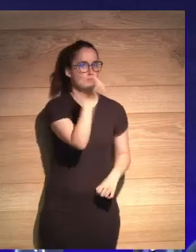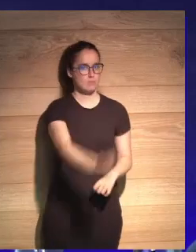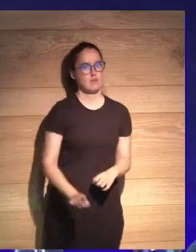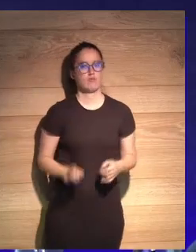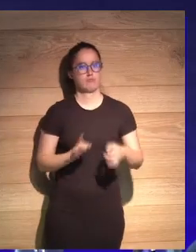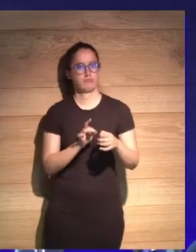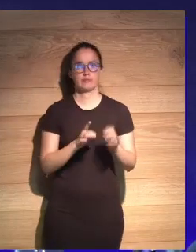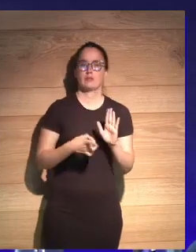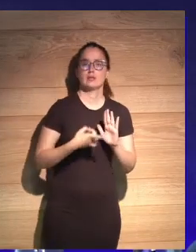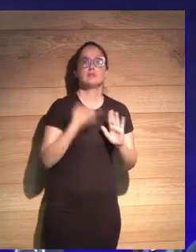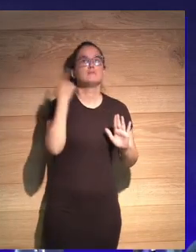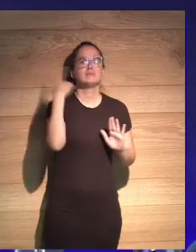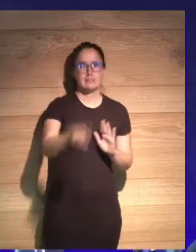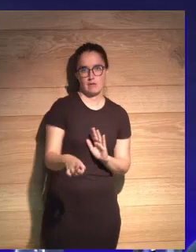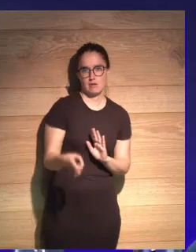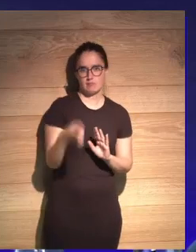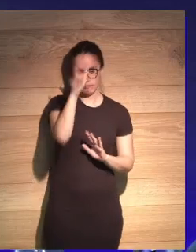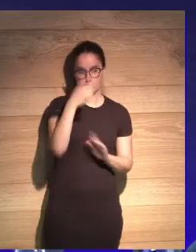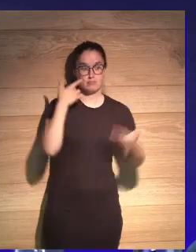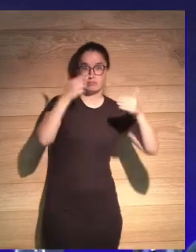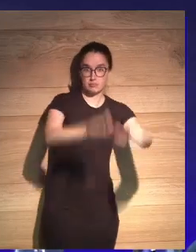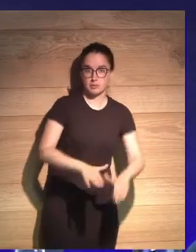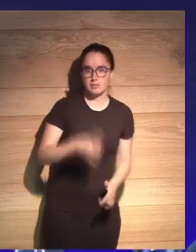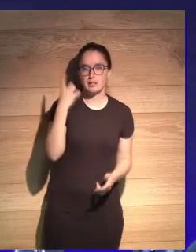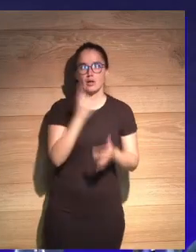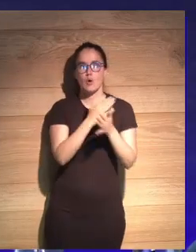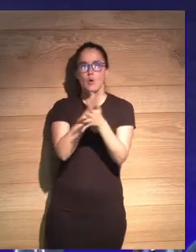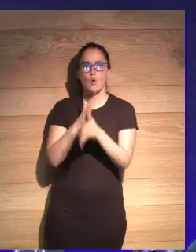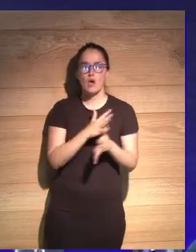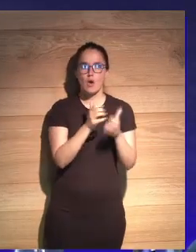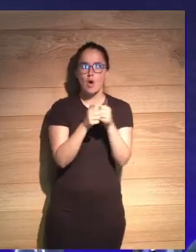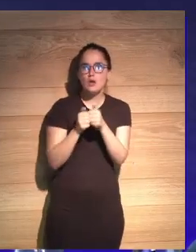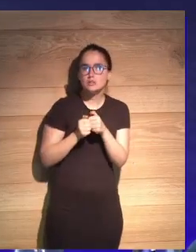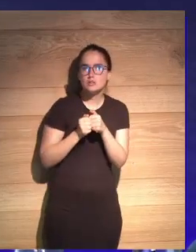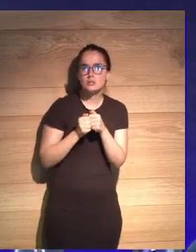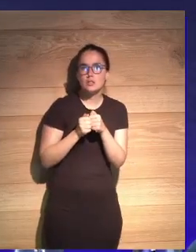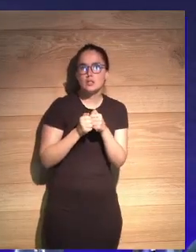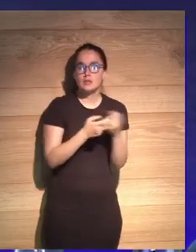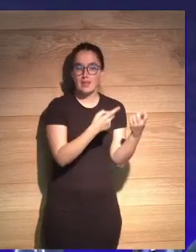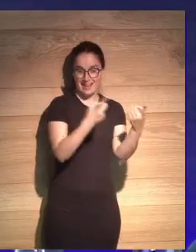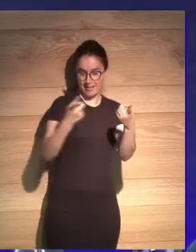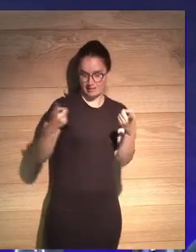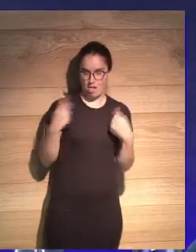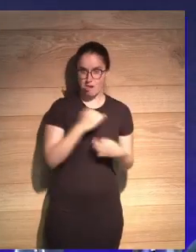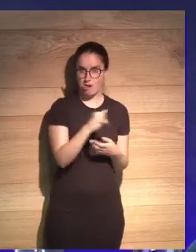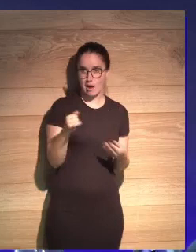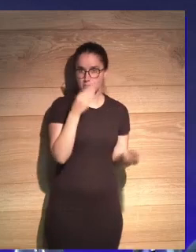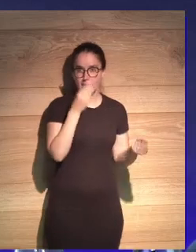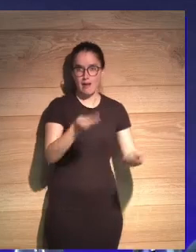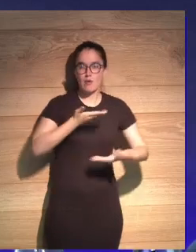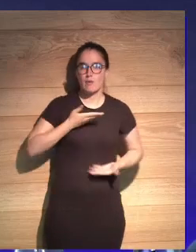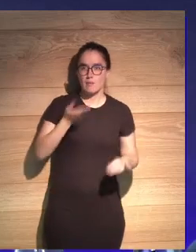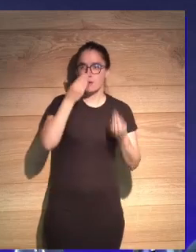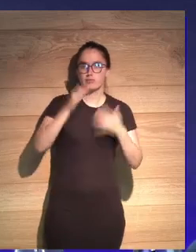when there is a behavior that is not, let's say, acceptable, because games